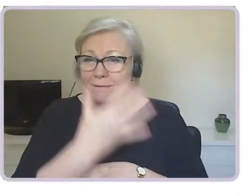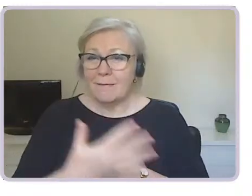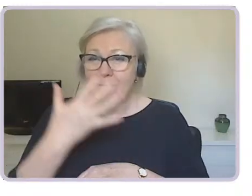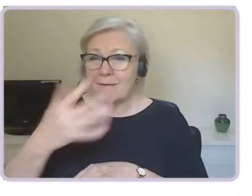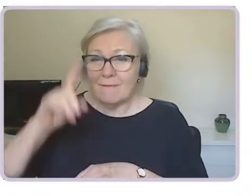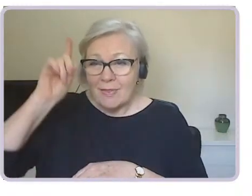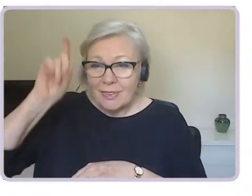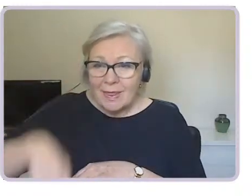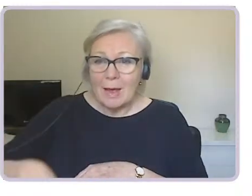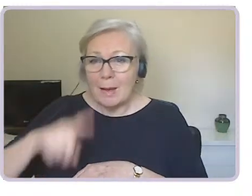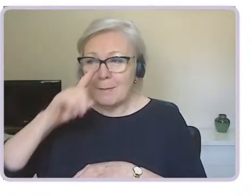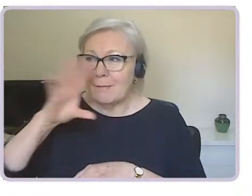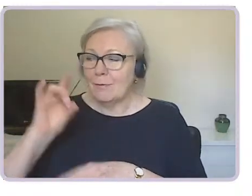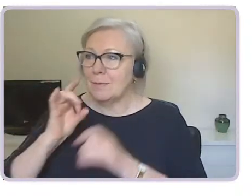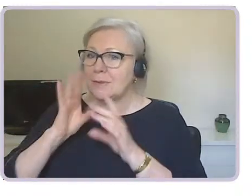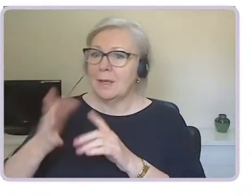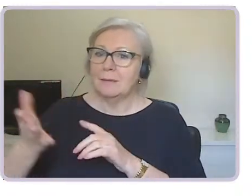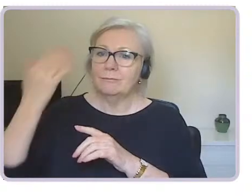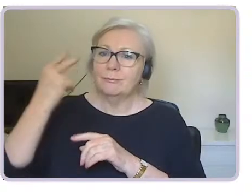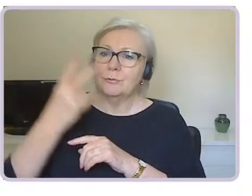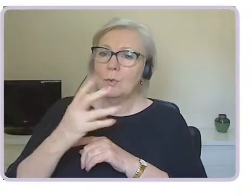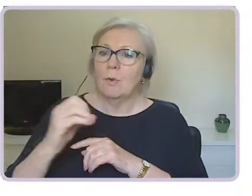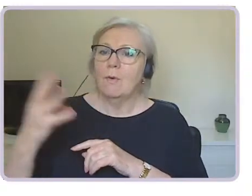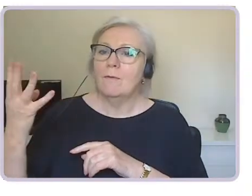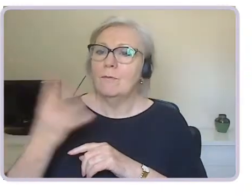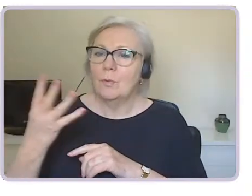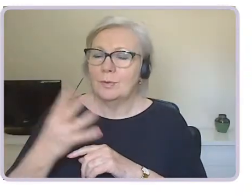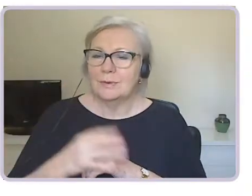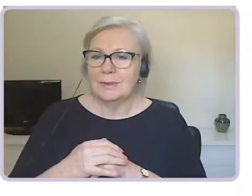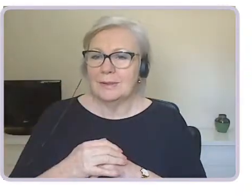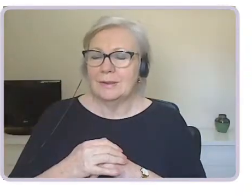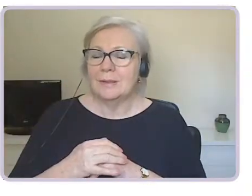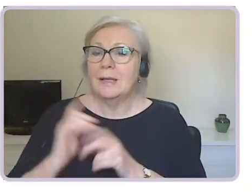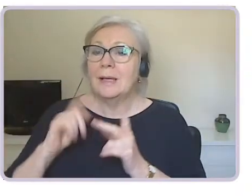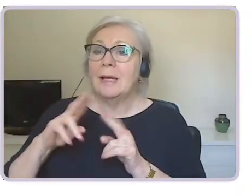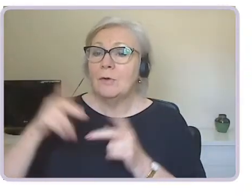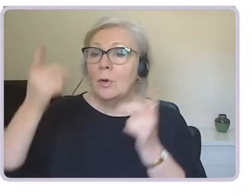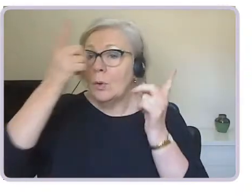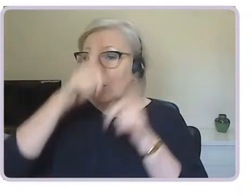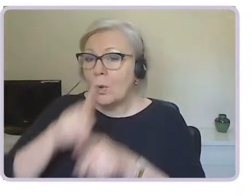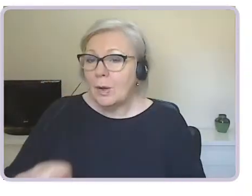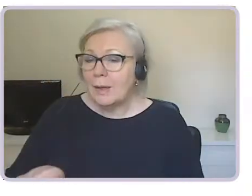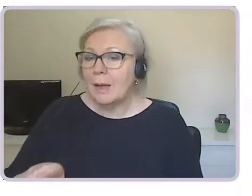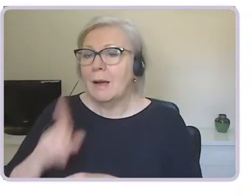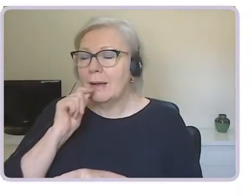since 2014. And those good at maths can work out an average per year.